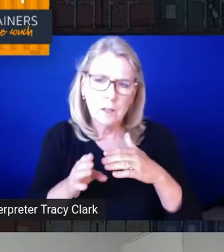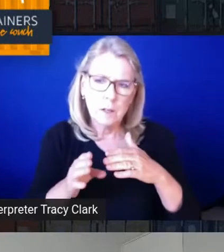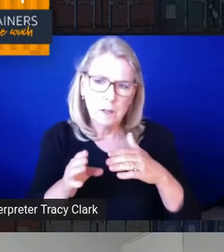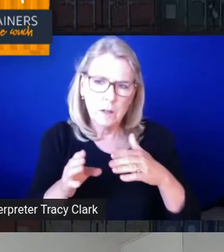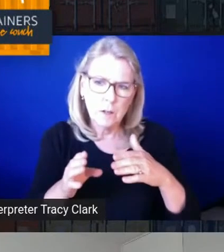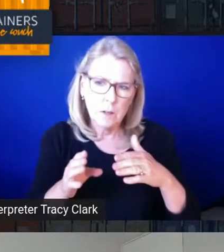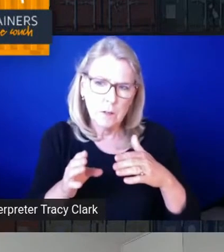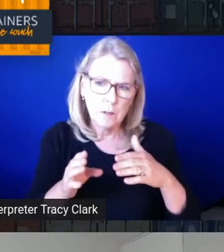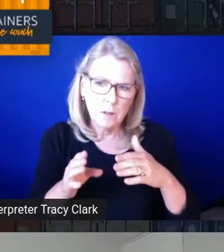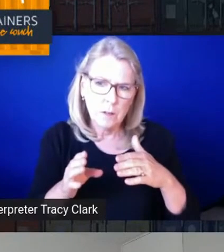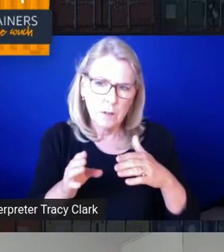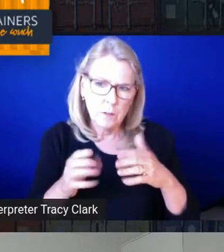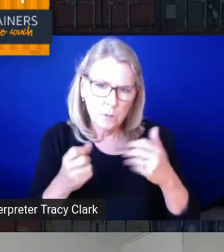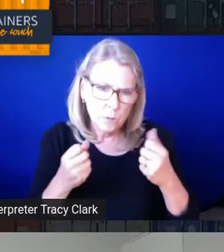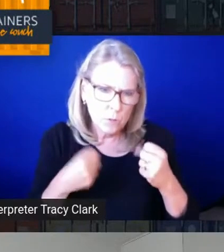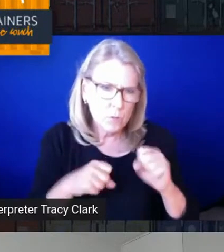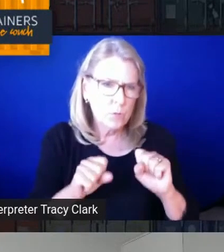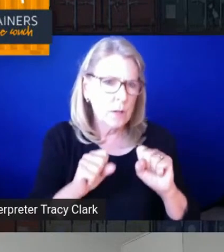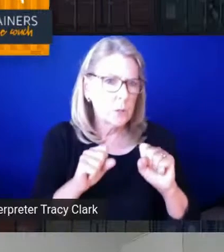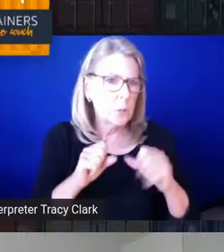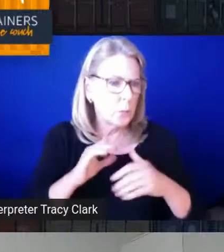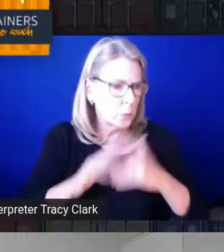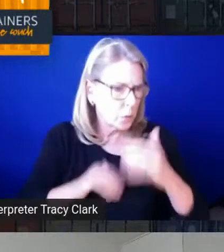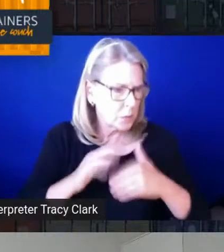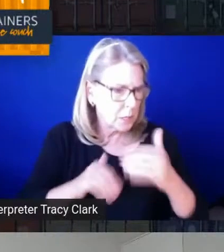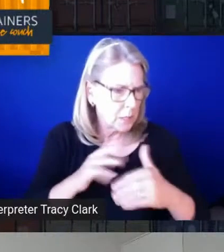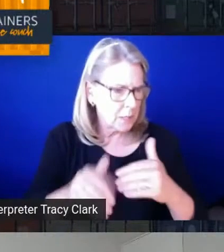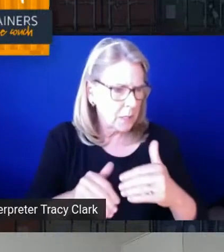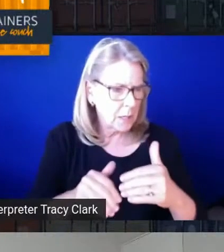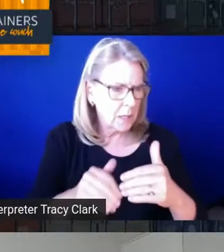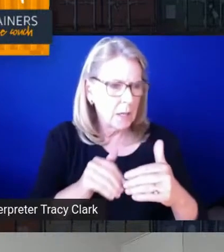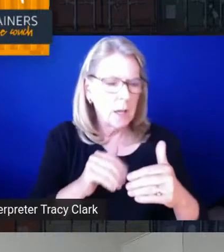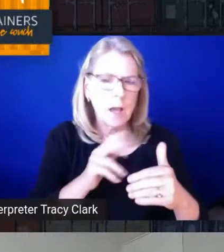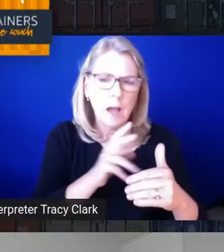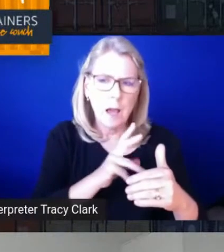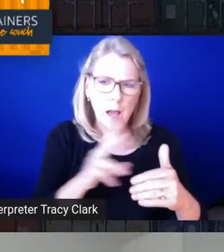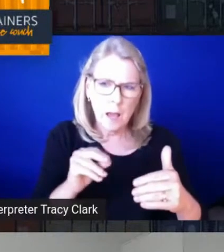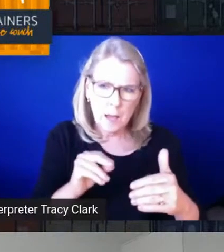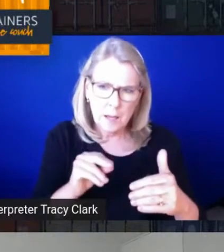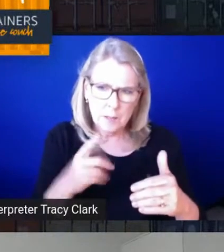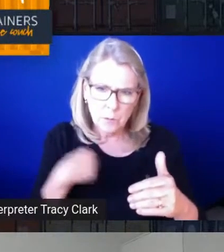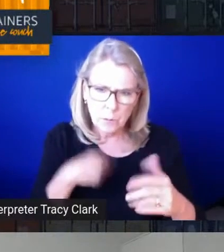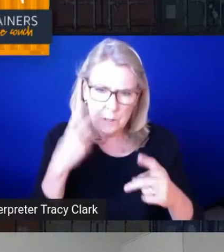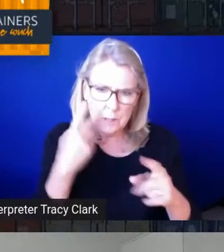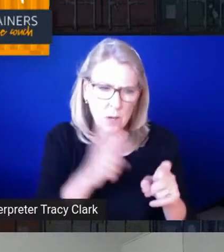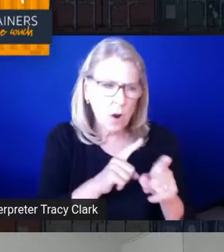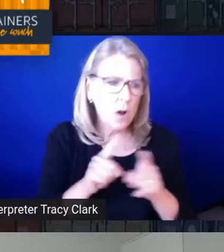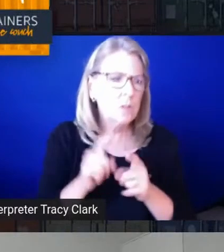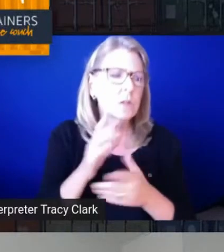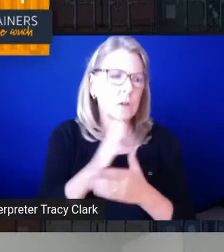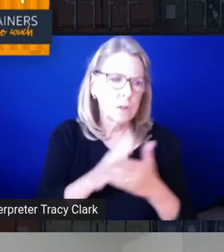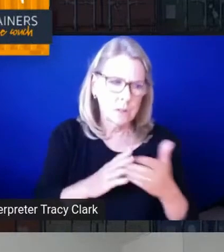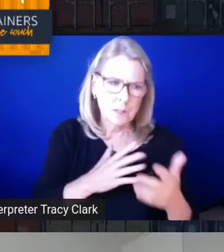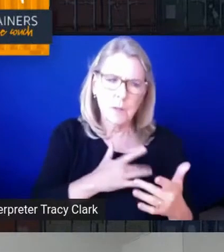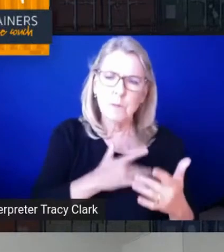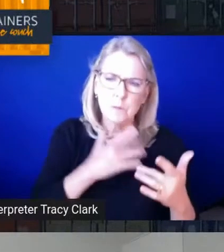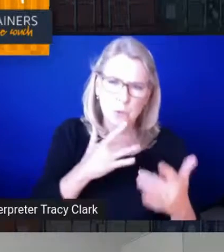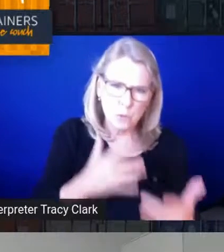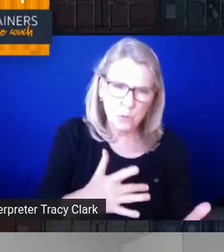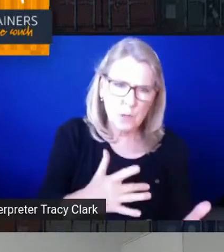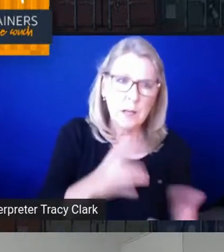and processed, and then of course, in the cloud. And we see also some trend, in particular in Europe and in